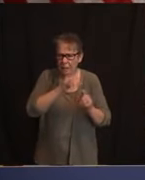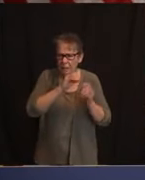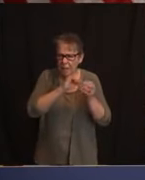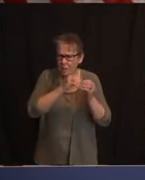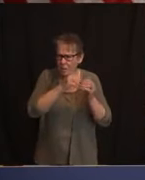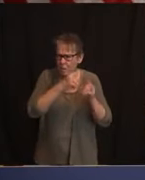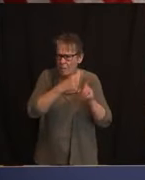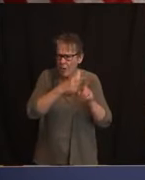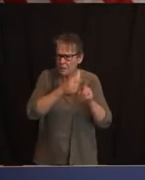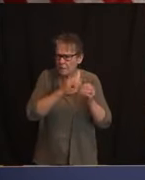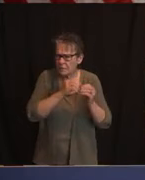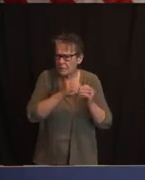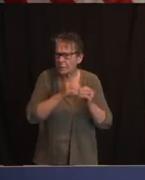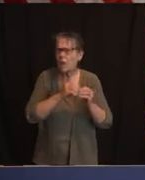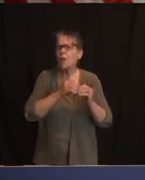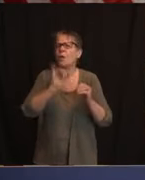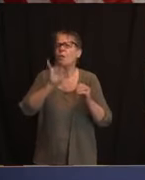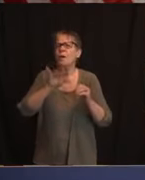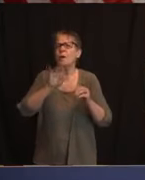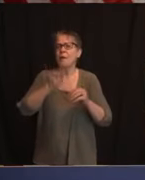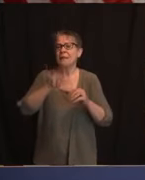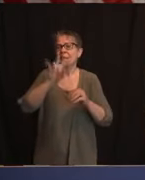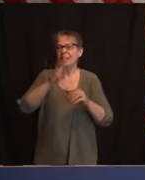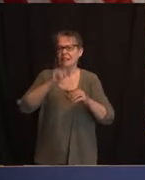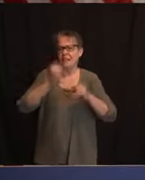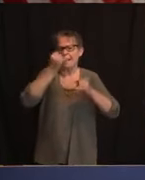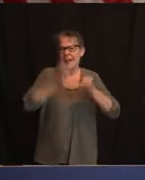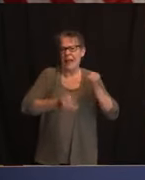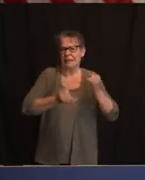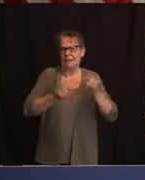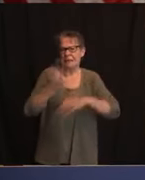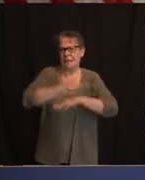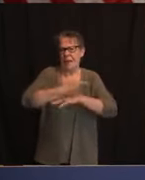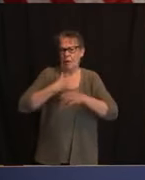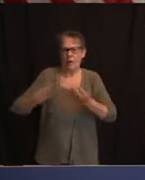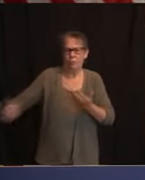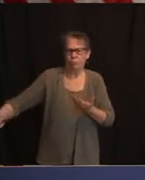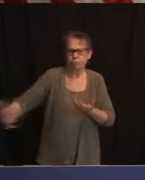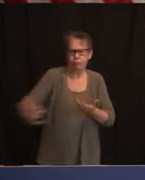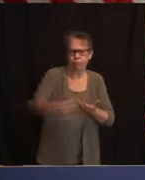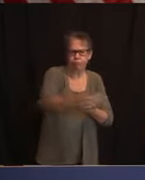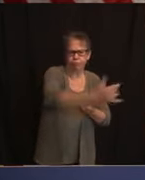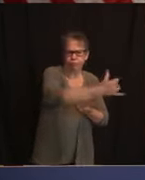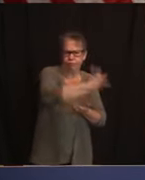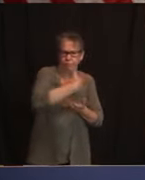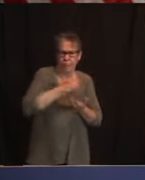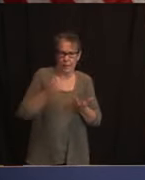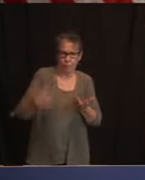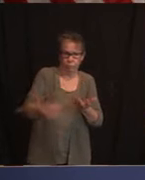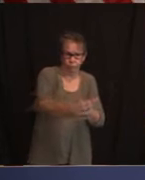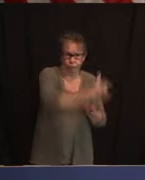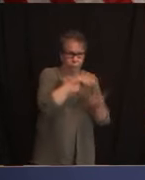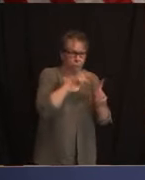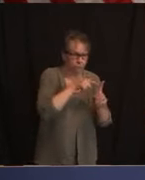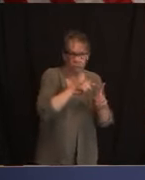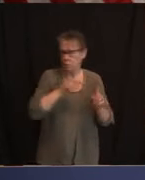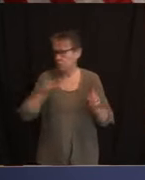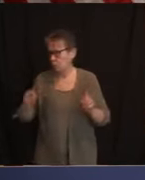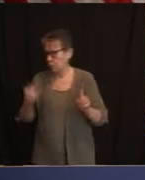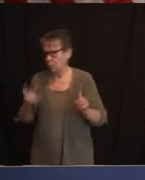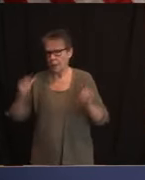complete information on that. So that's why it may sound a little bit incongruous given today is May 11. That's a